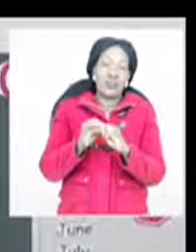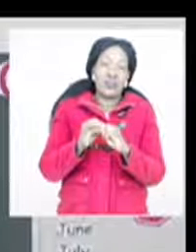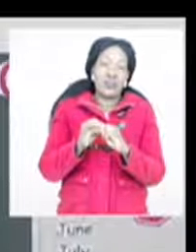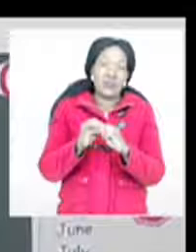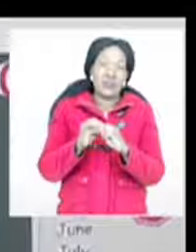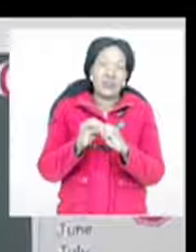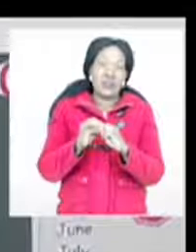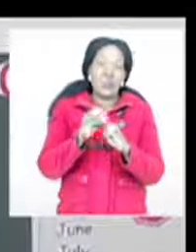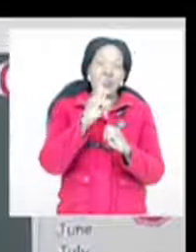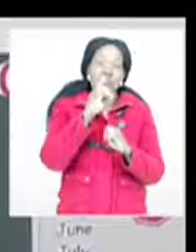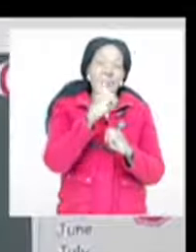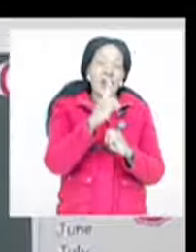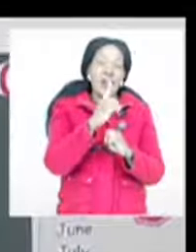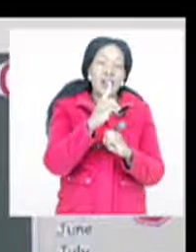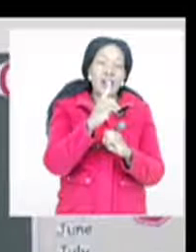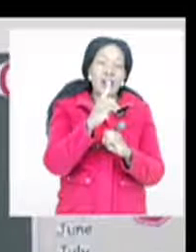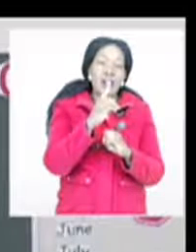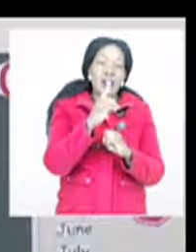1,